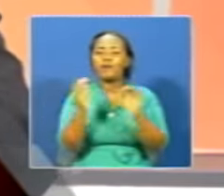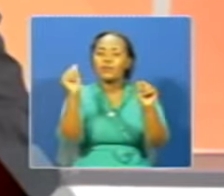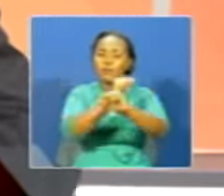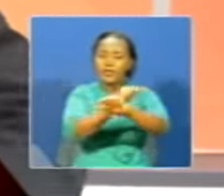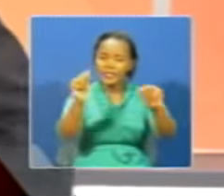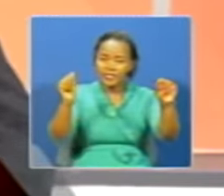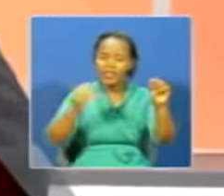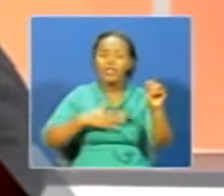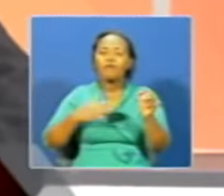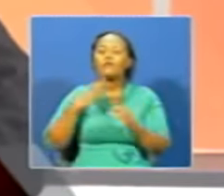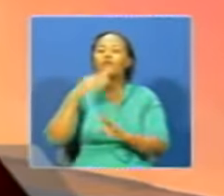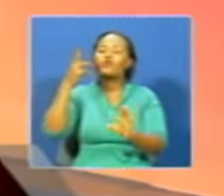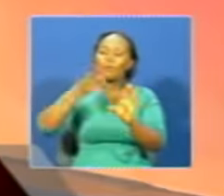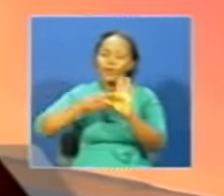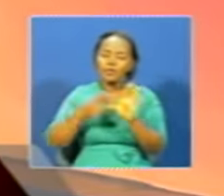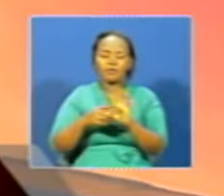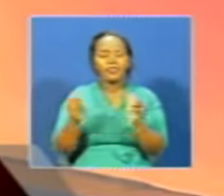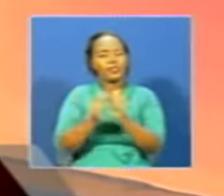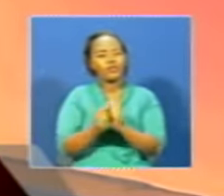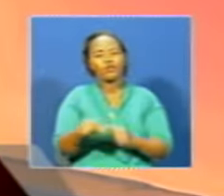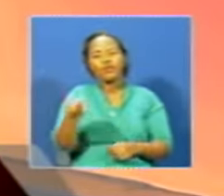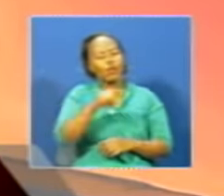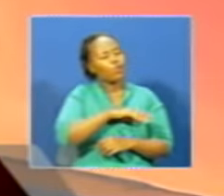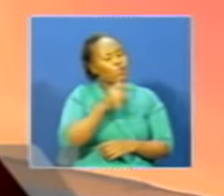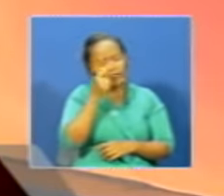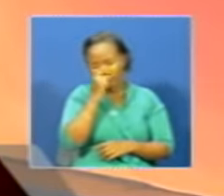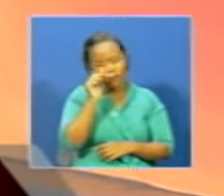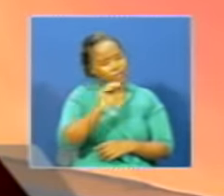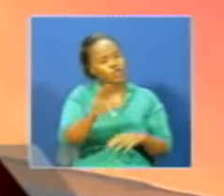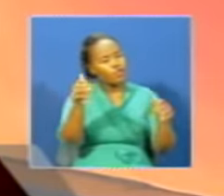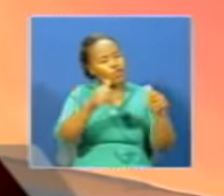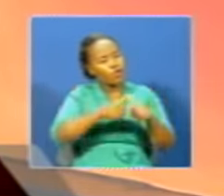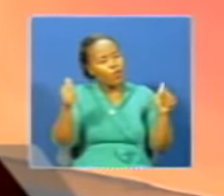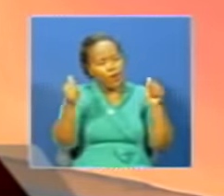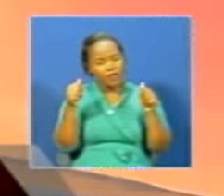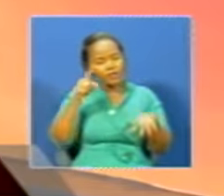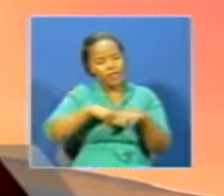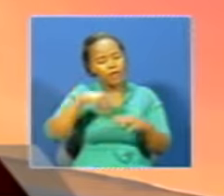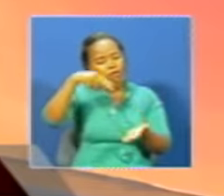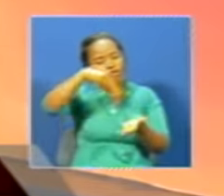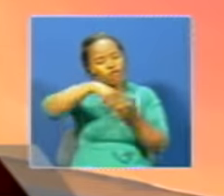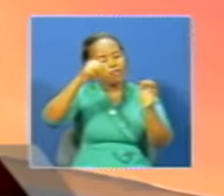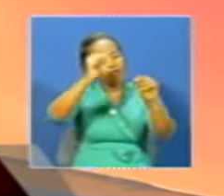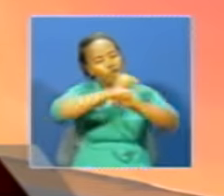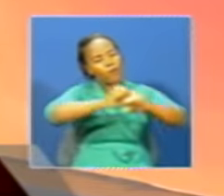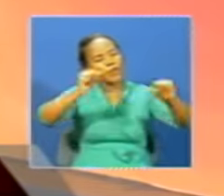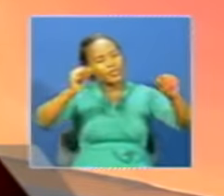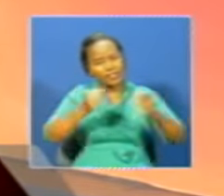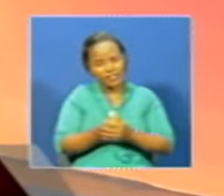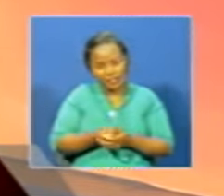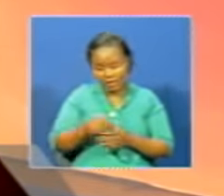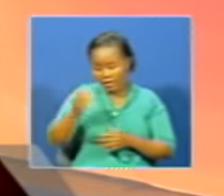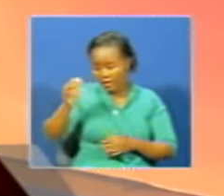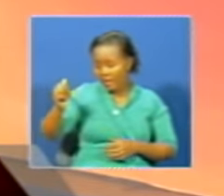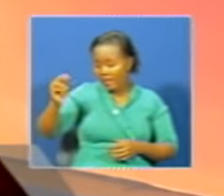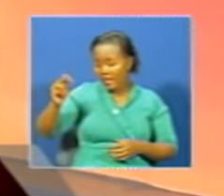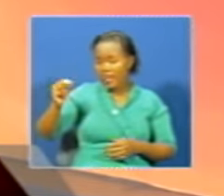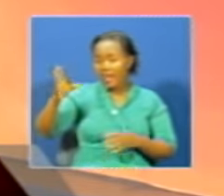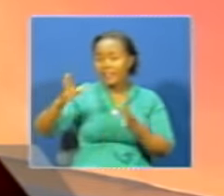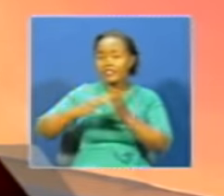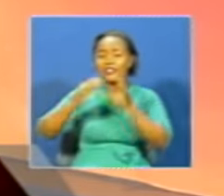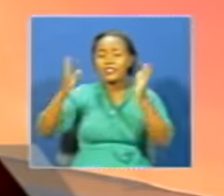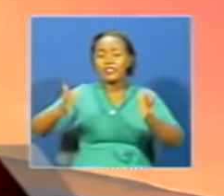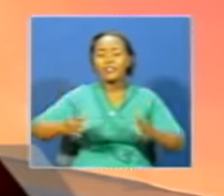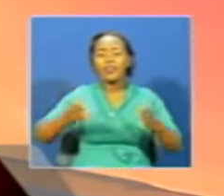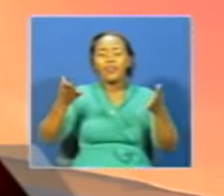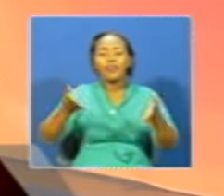making this change. Thank you very much. And we wish you well in your quest for the presidency. Okay. ANC leader Musalia Mudavadi, we will take a short break. When we